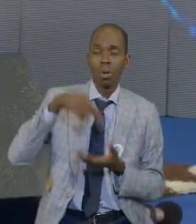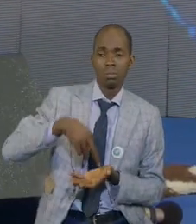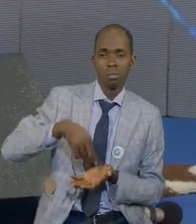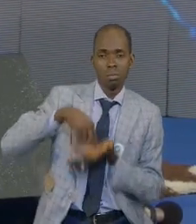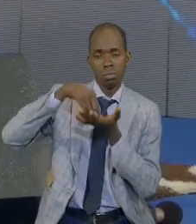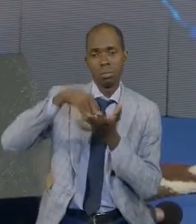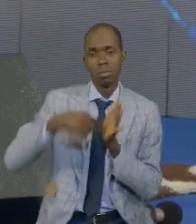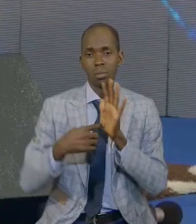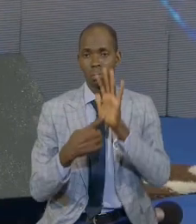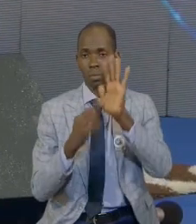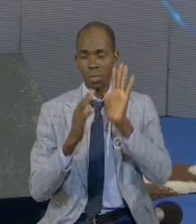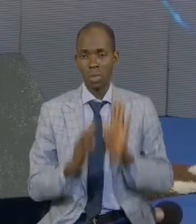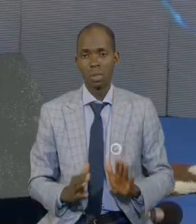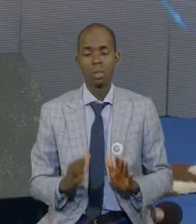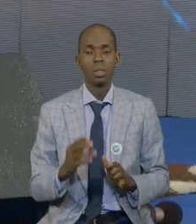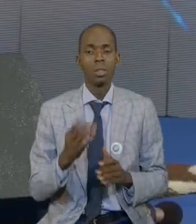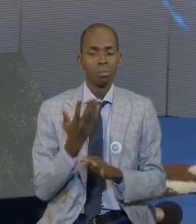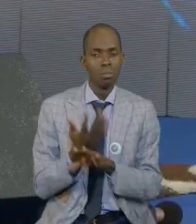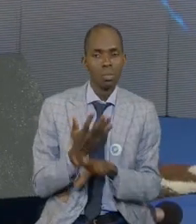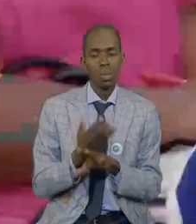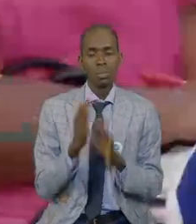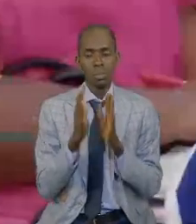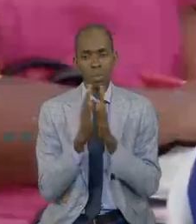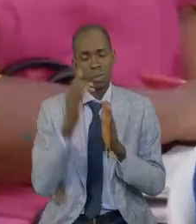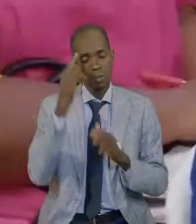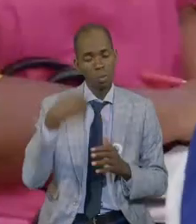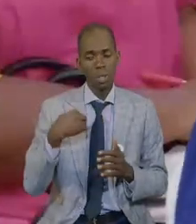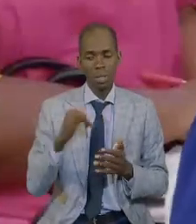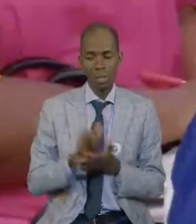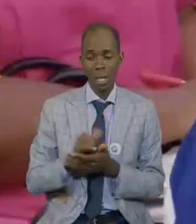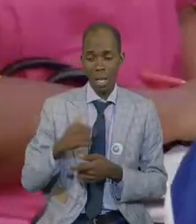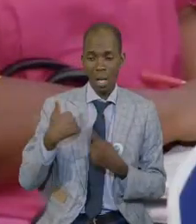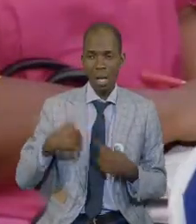that heart will stop I'll be teaching